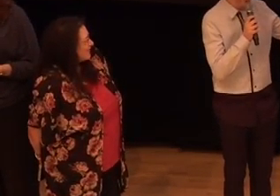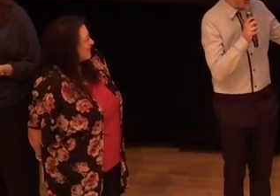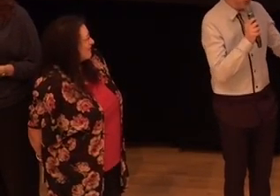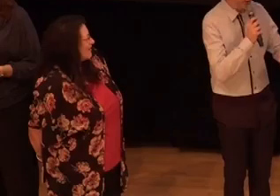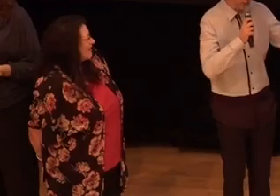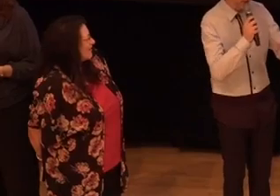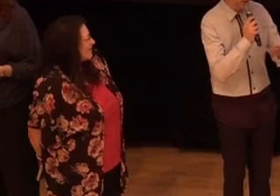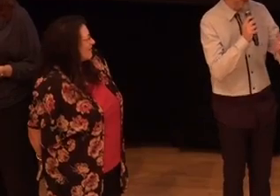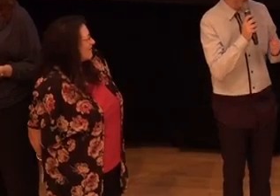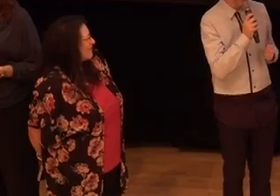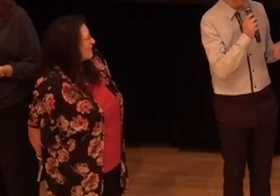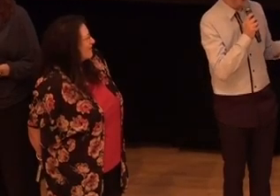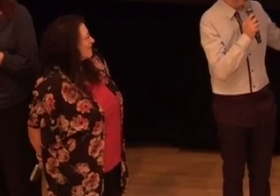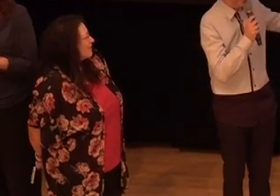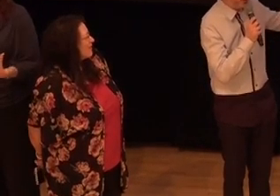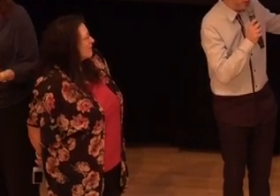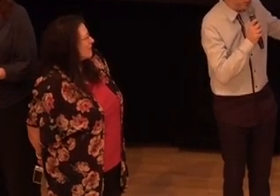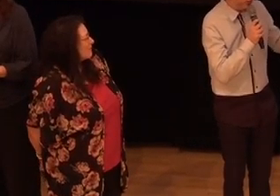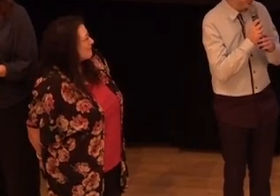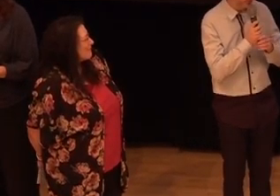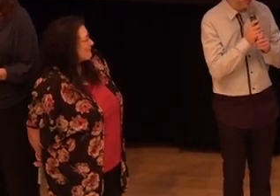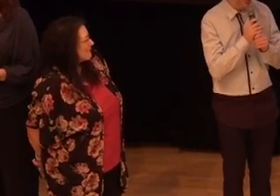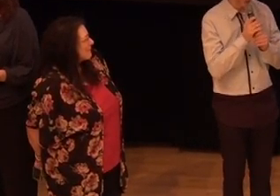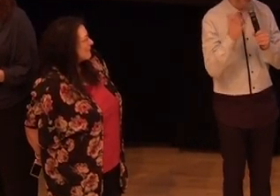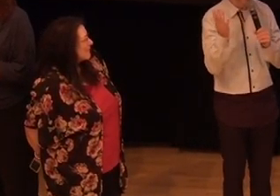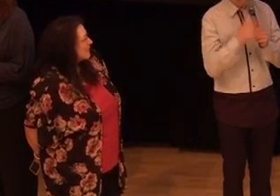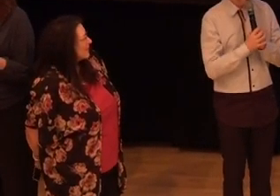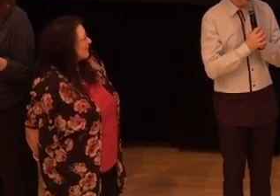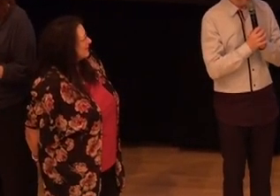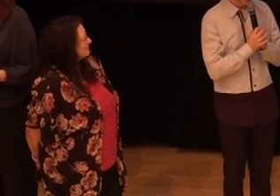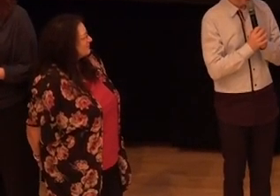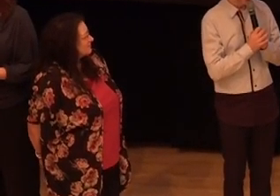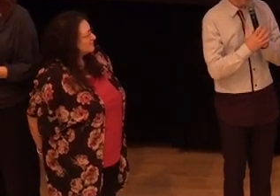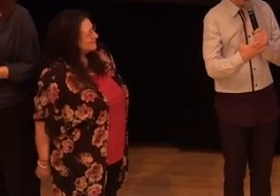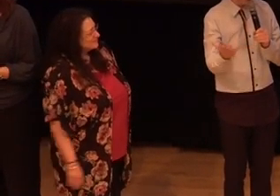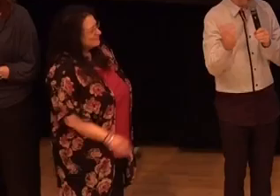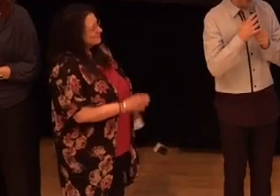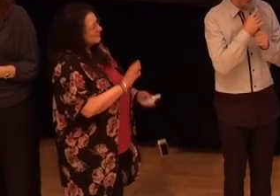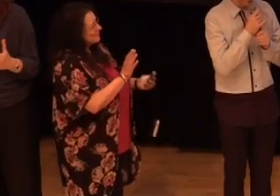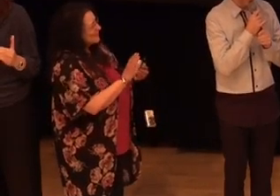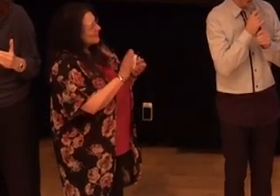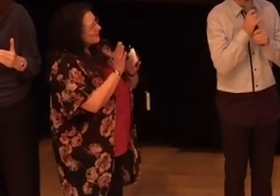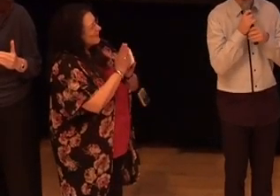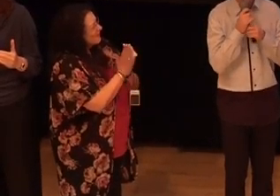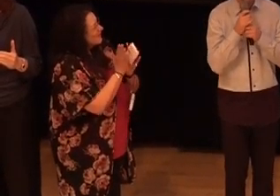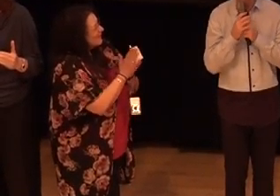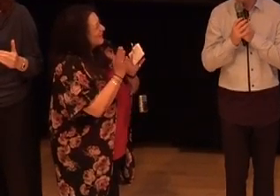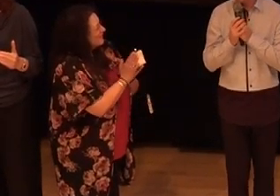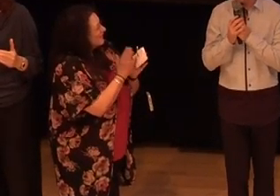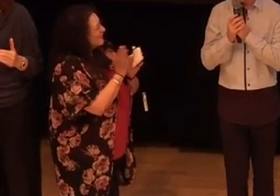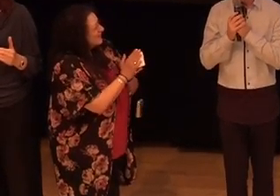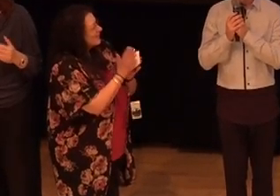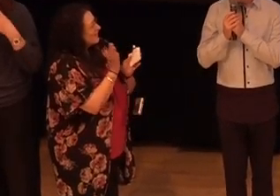Sarah for bringing us this film together, and Sarah making a beautiful film that we hope with ReelAbilities also to help get out there.